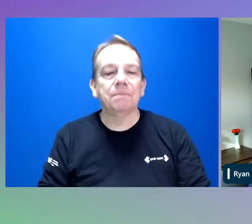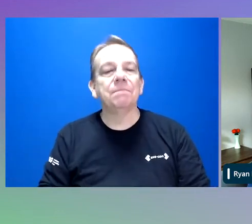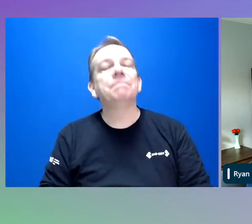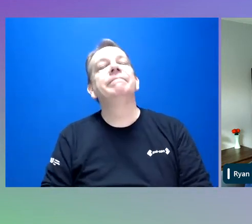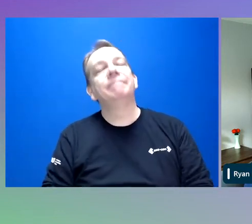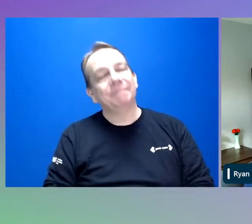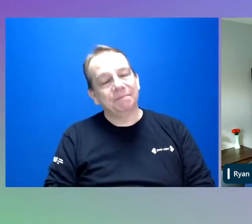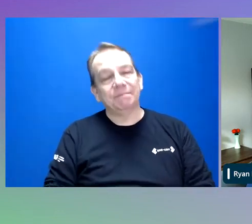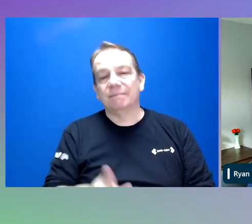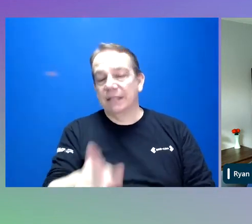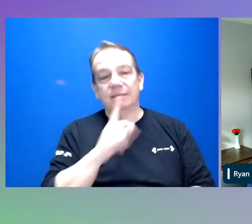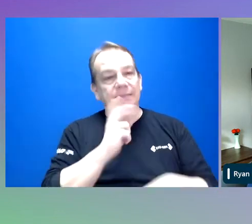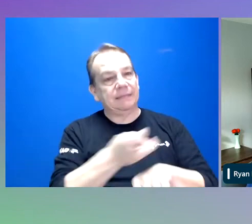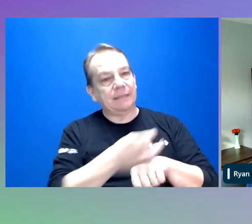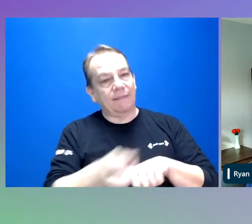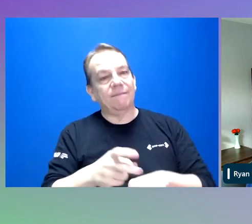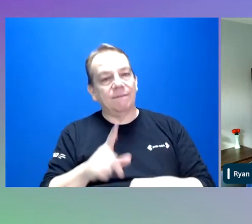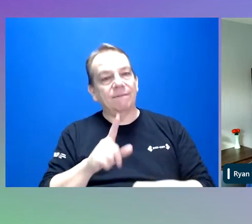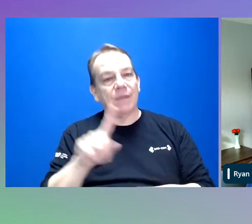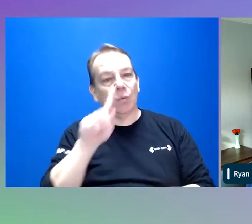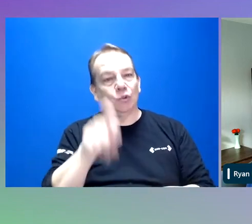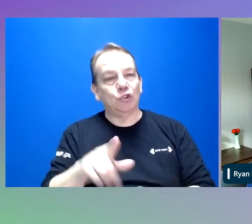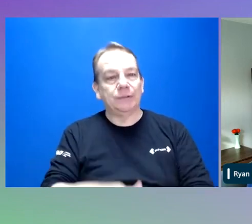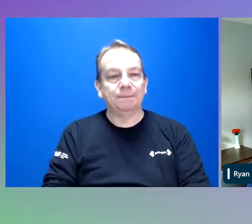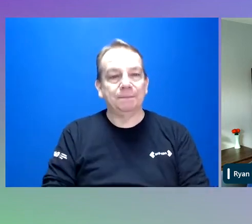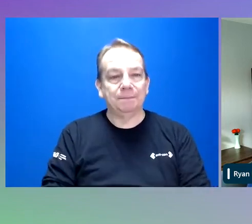Yeah, that's a tricky one. So